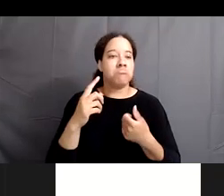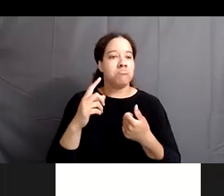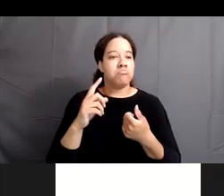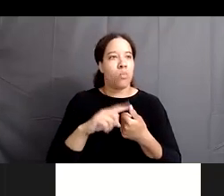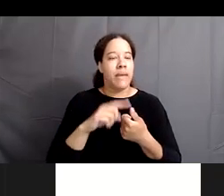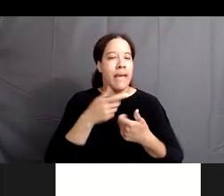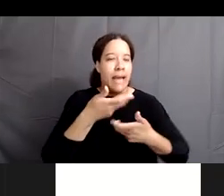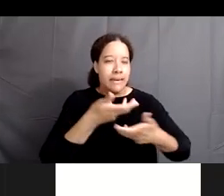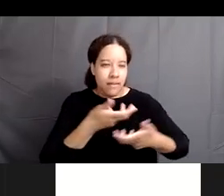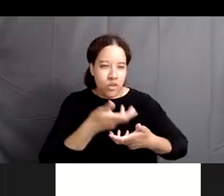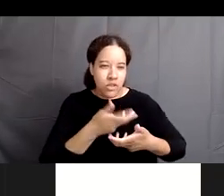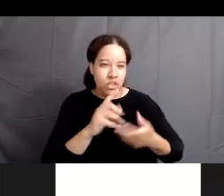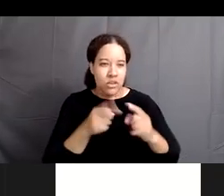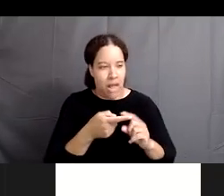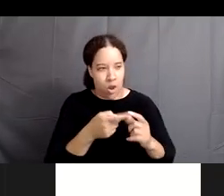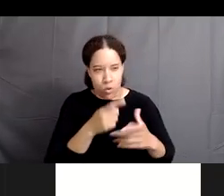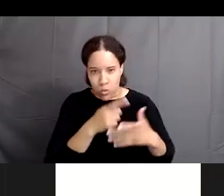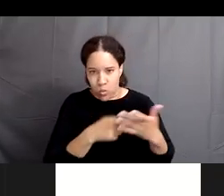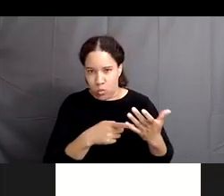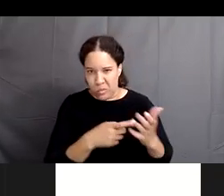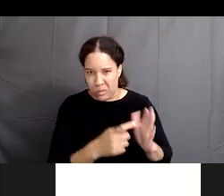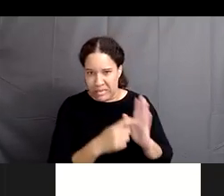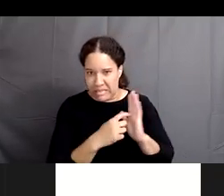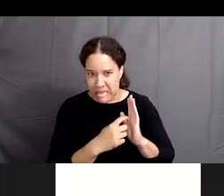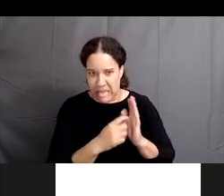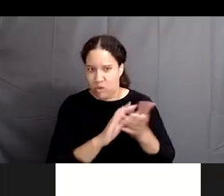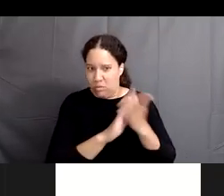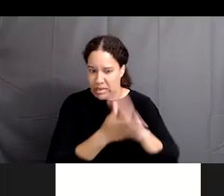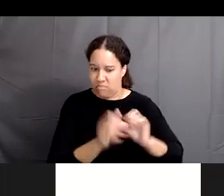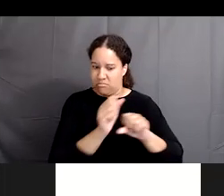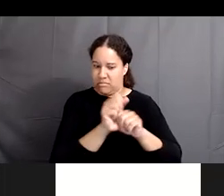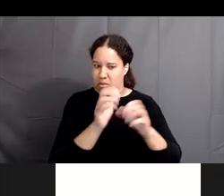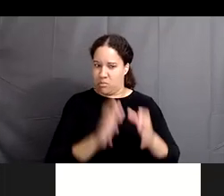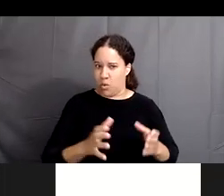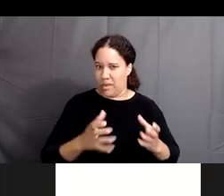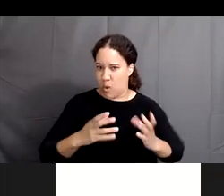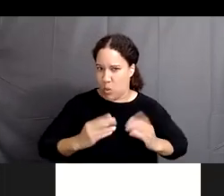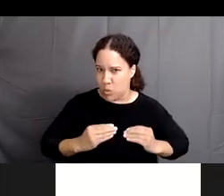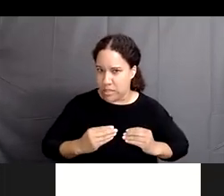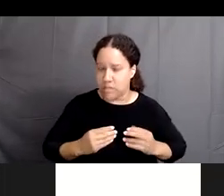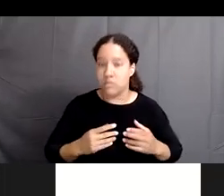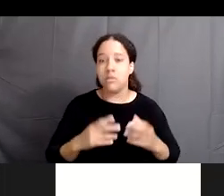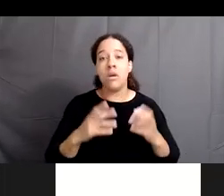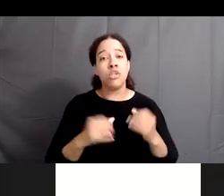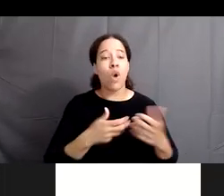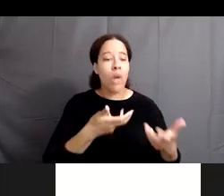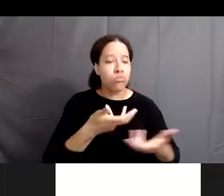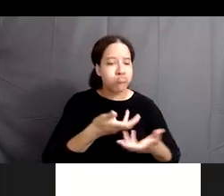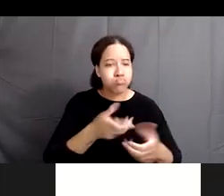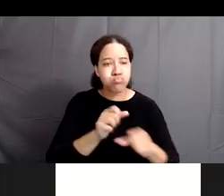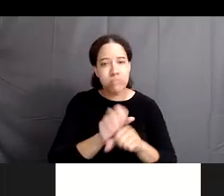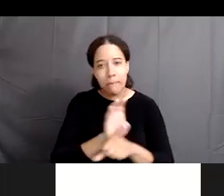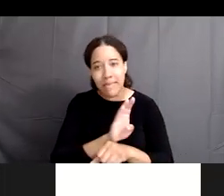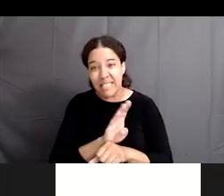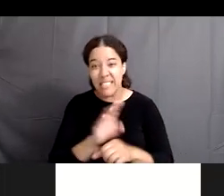a employee-owned business. So we work with these businesses to provide free, confidential business counseling